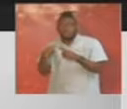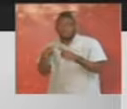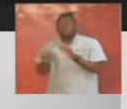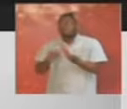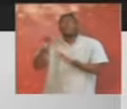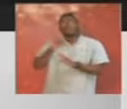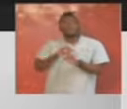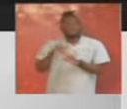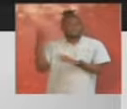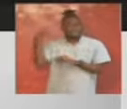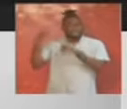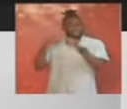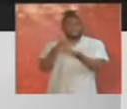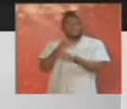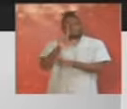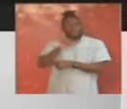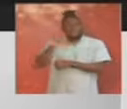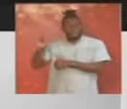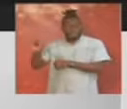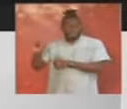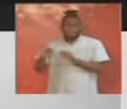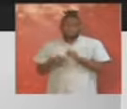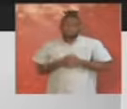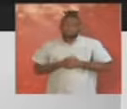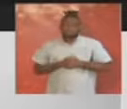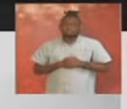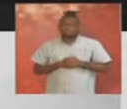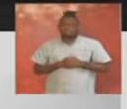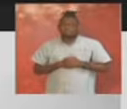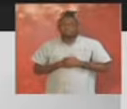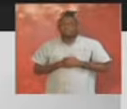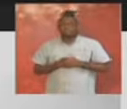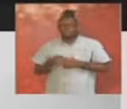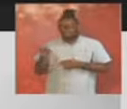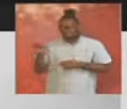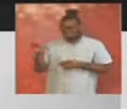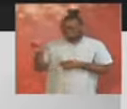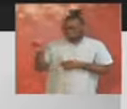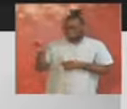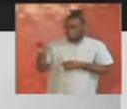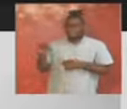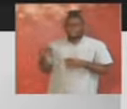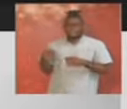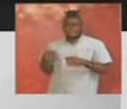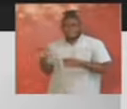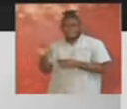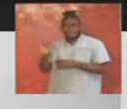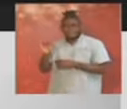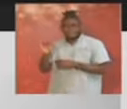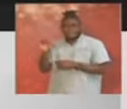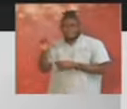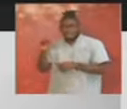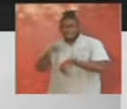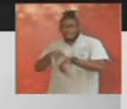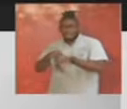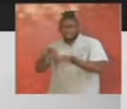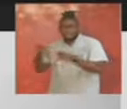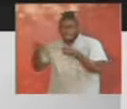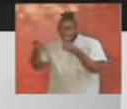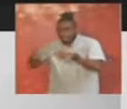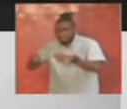year. And this coincided with when there would have been a rollback on restrictions as well as pre-election